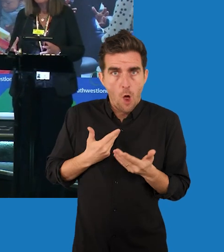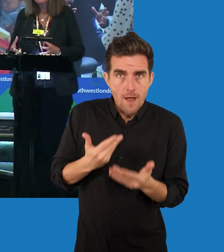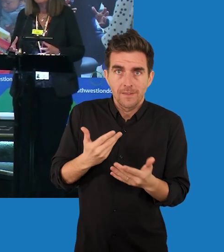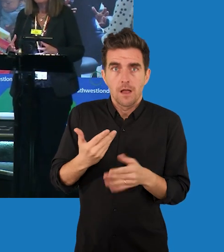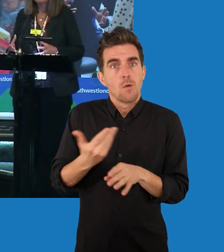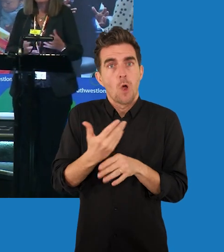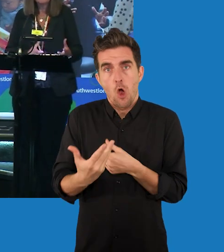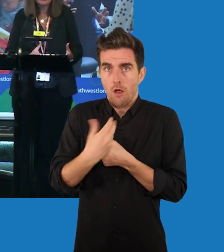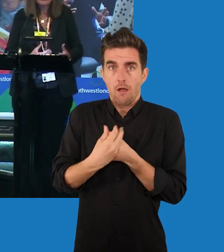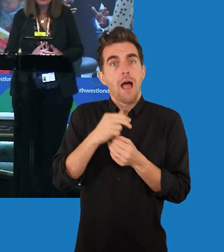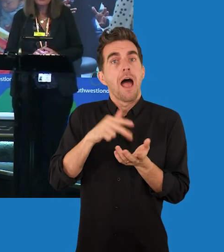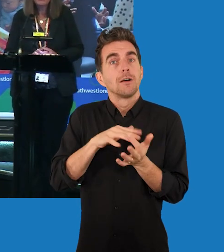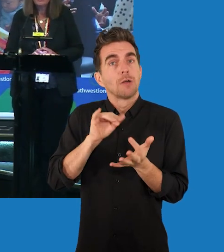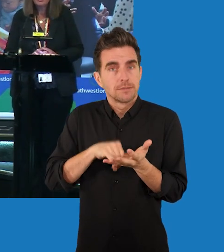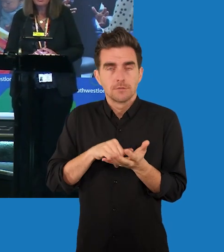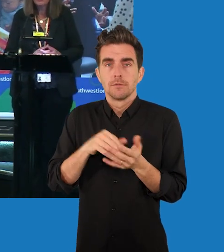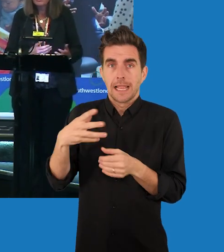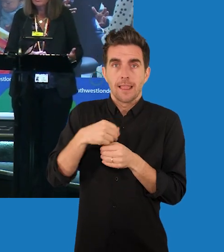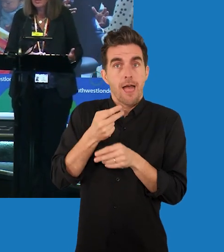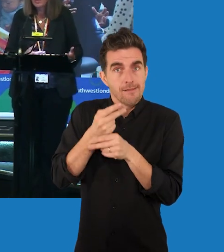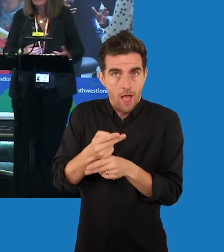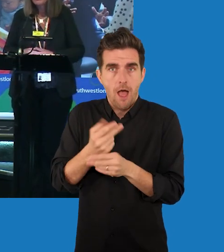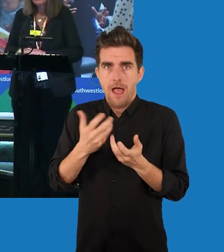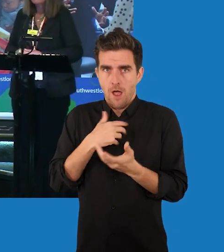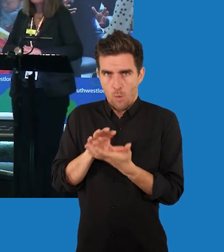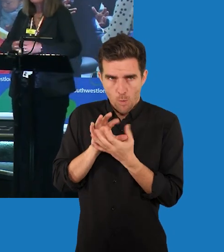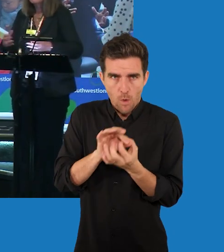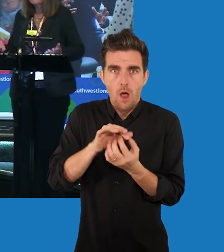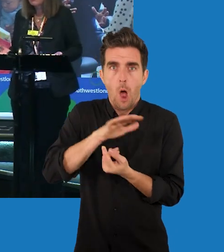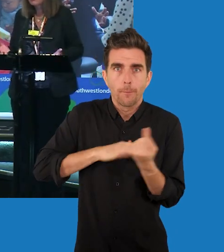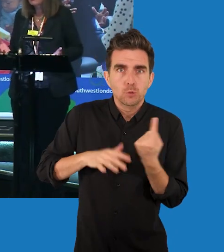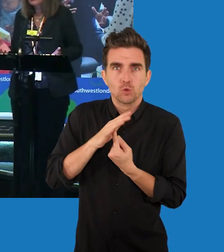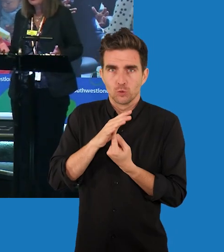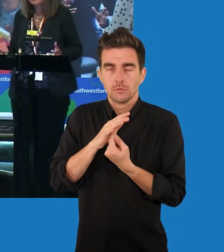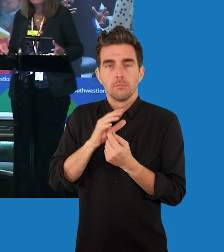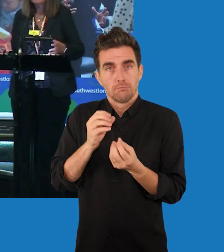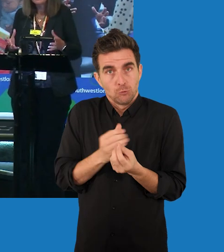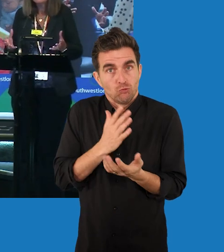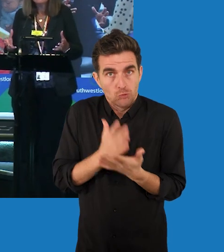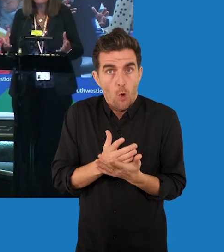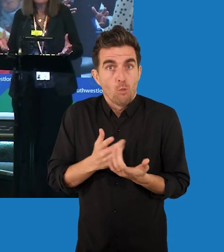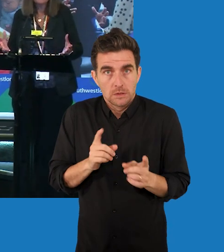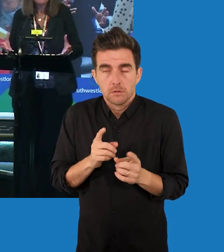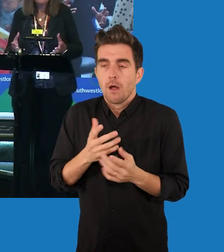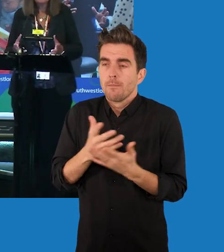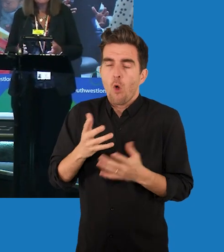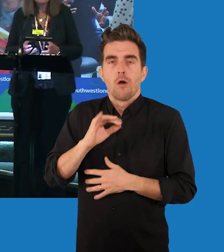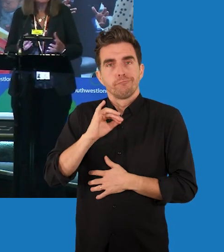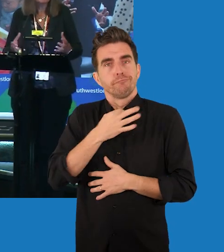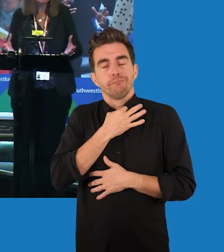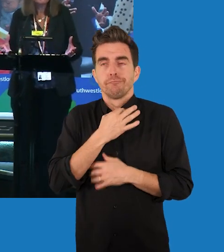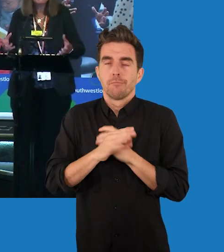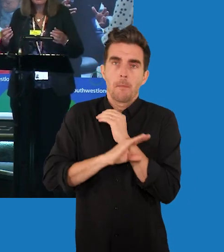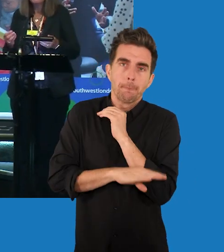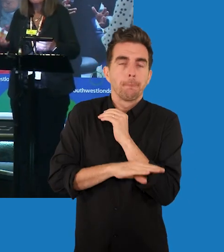how can we offer people work placements within the NHS and within care, and how can we work with our local communities to particularly ensure those that are